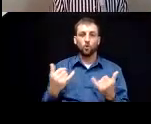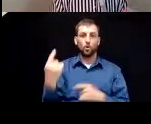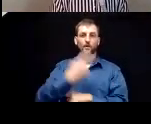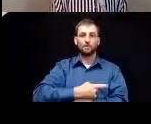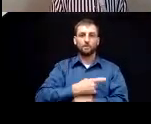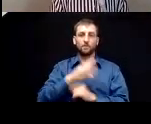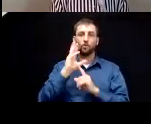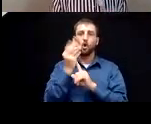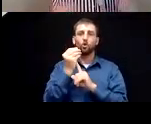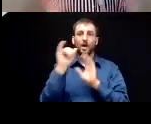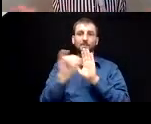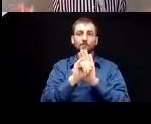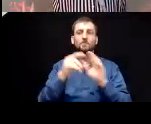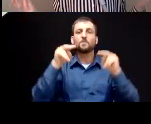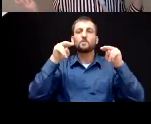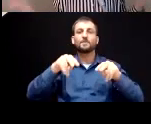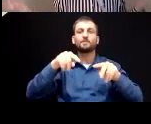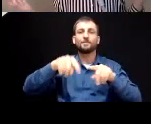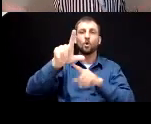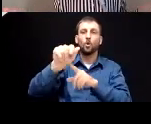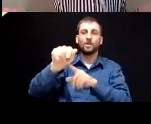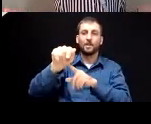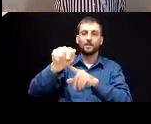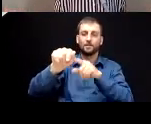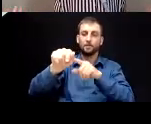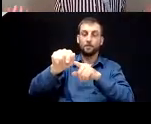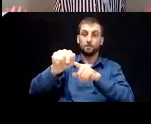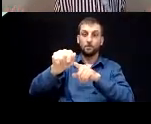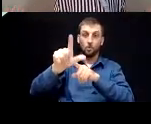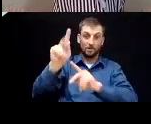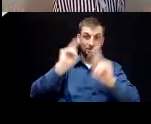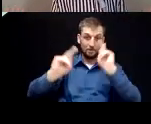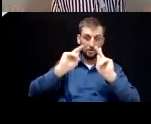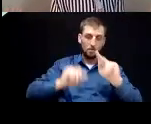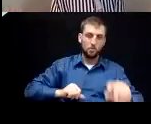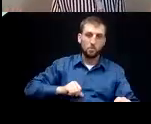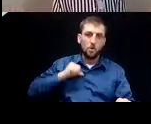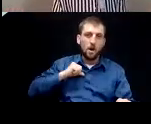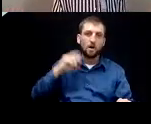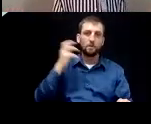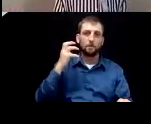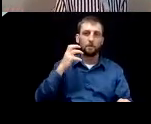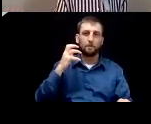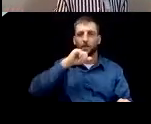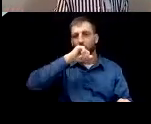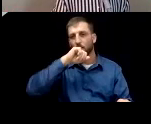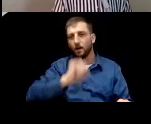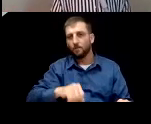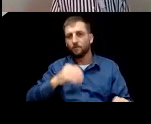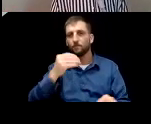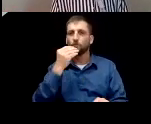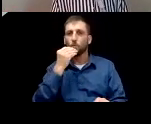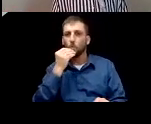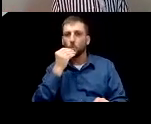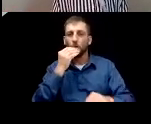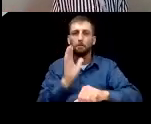example. Louisianians are proud people. We love our food, our music, our faith. There are